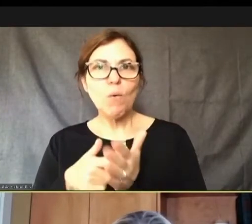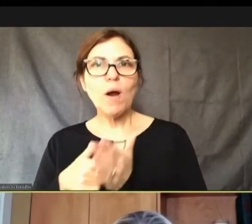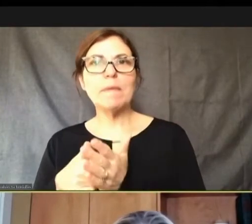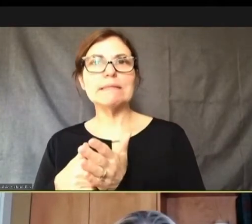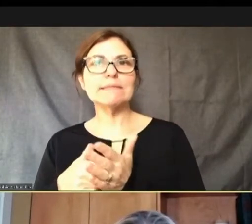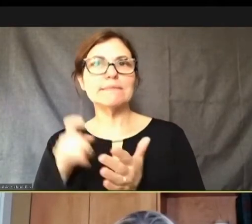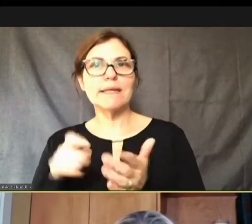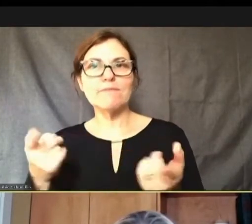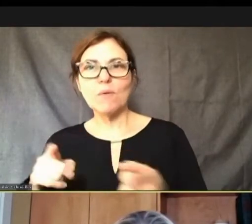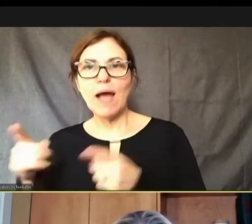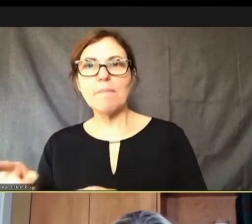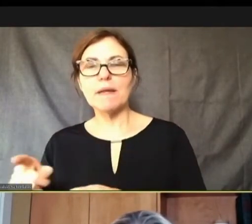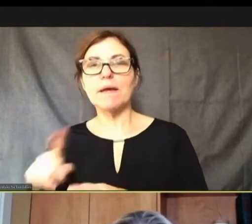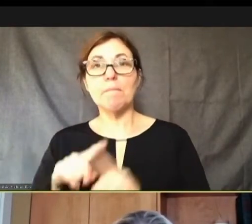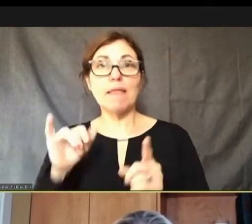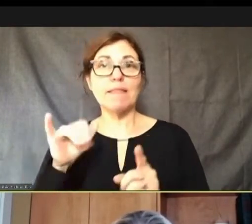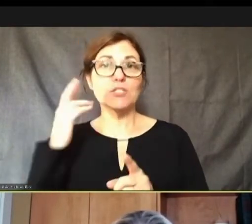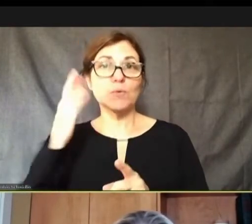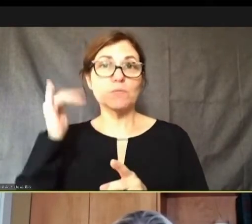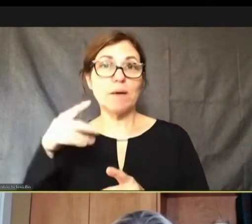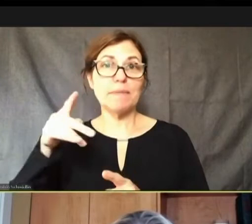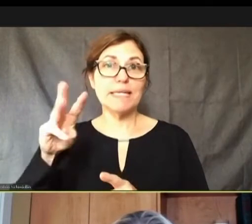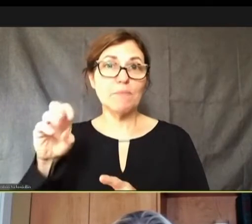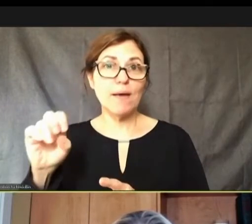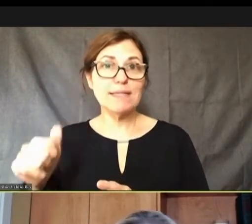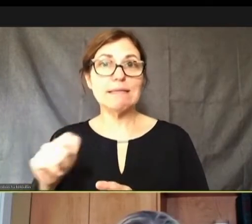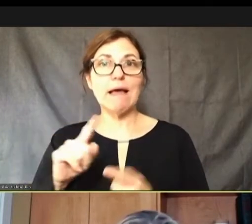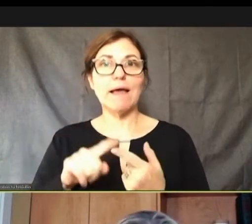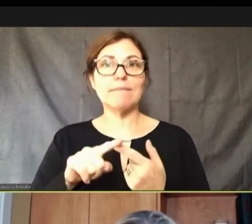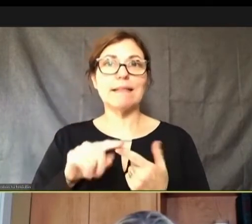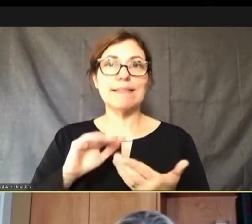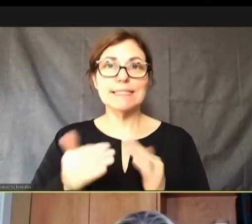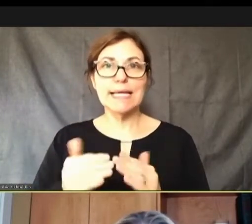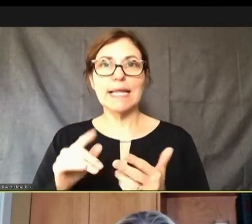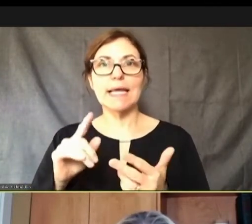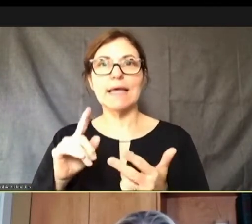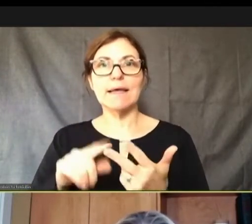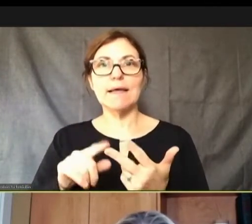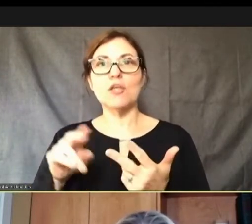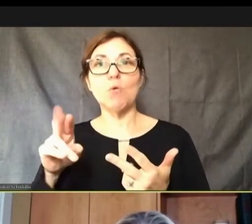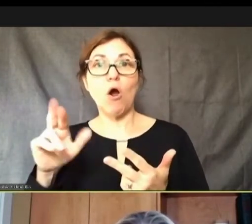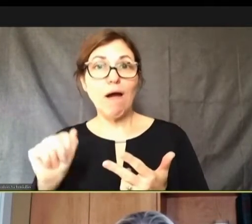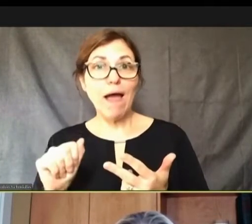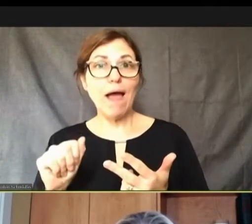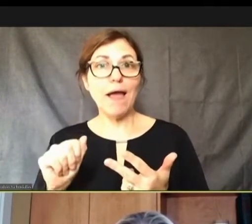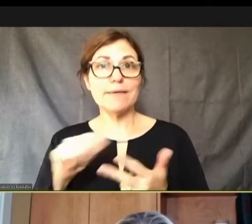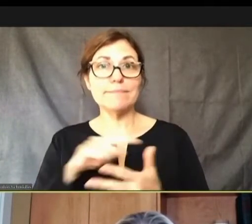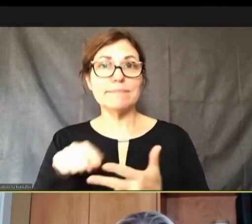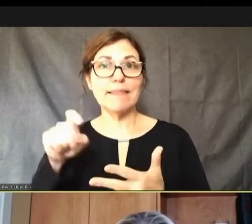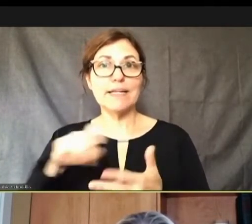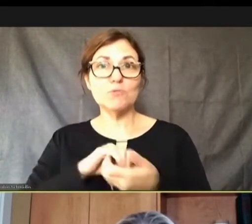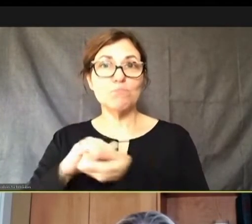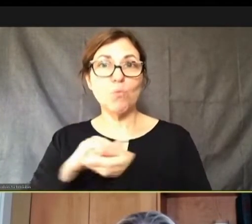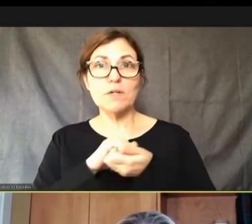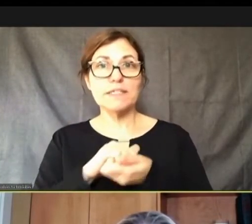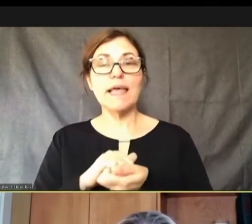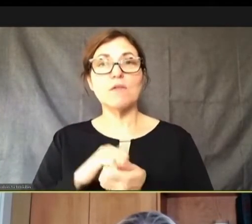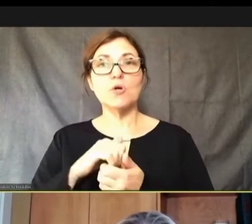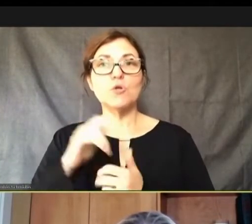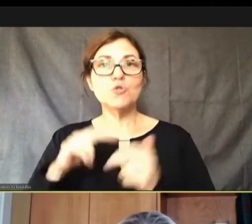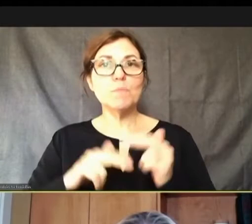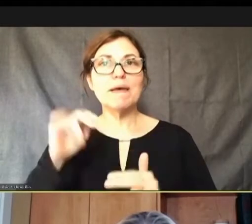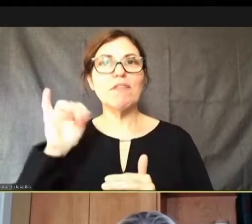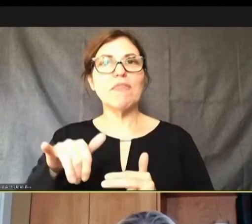you know, PWSA, the city, perhaps the URA should work together to build that pipeline of workers and